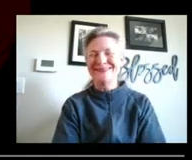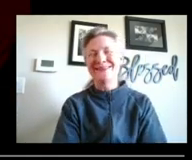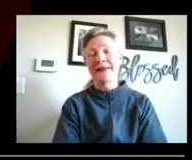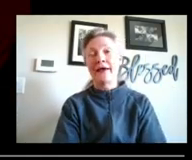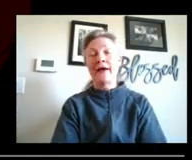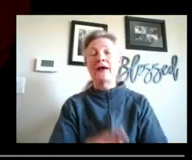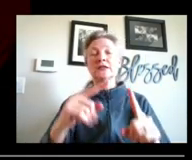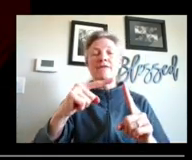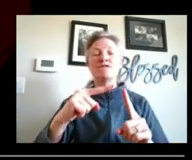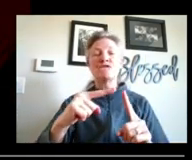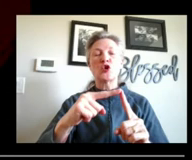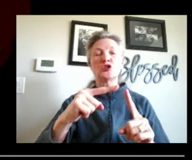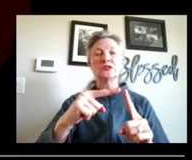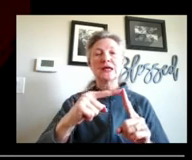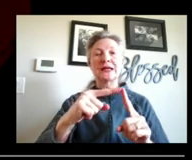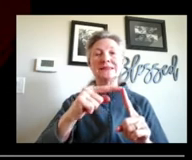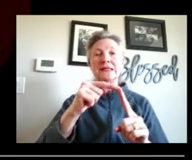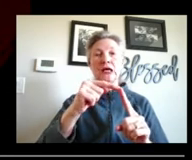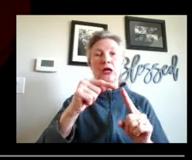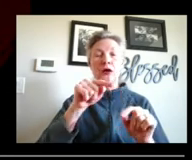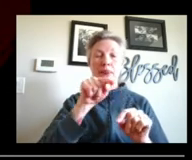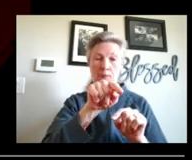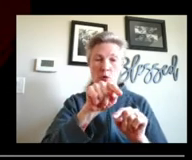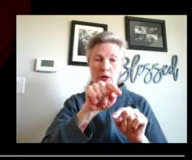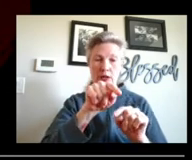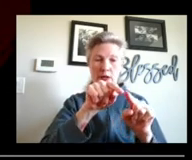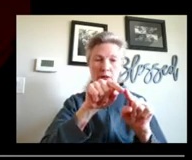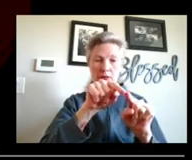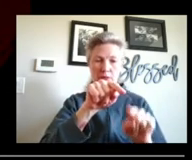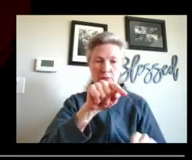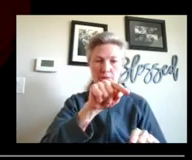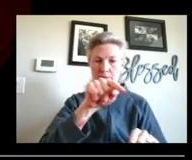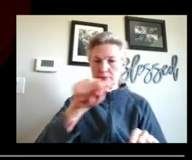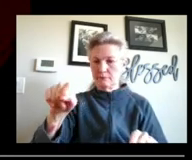angles, and 6 angles.